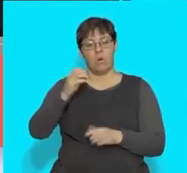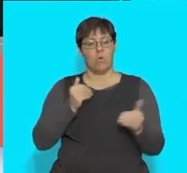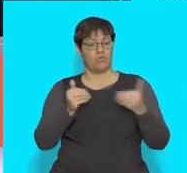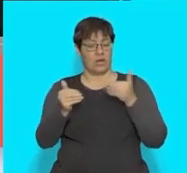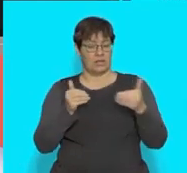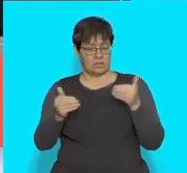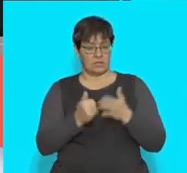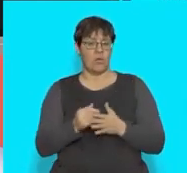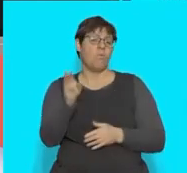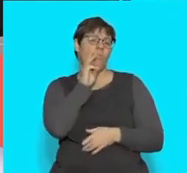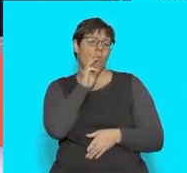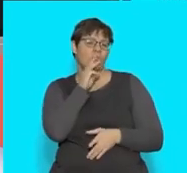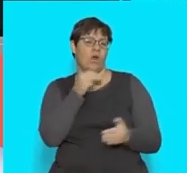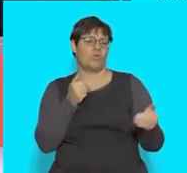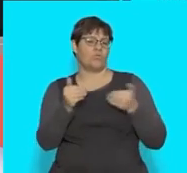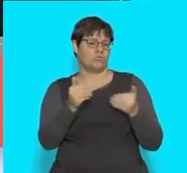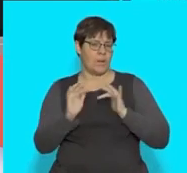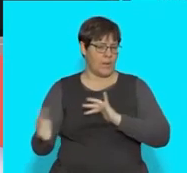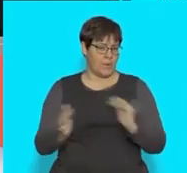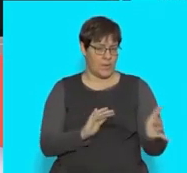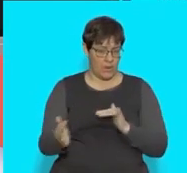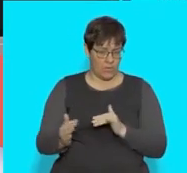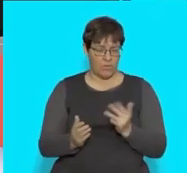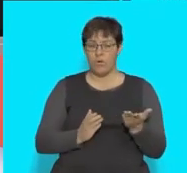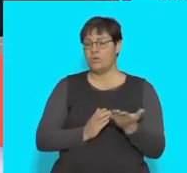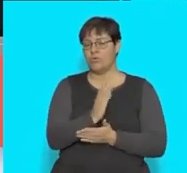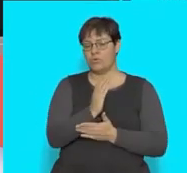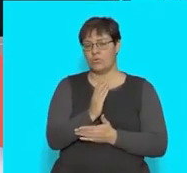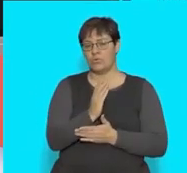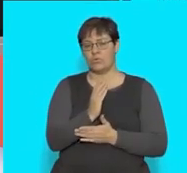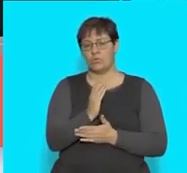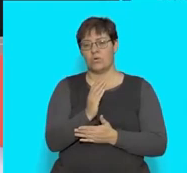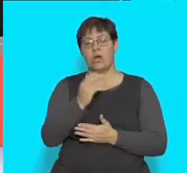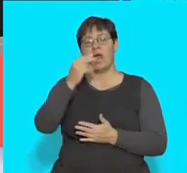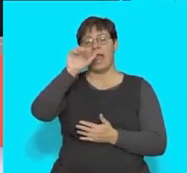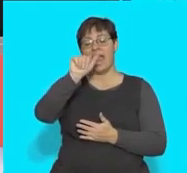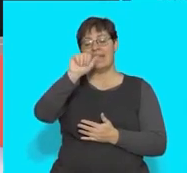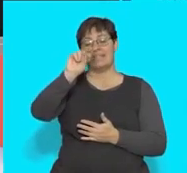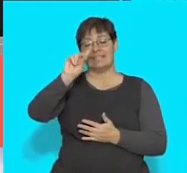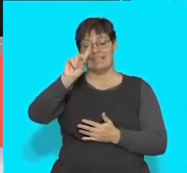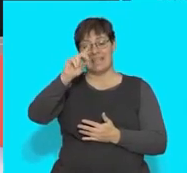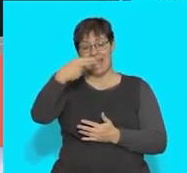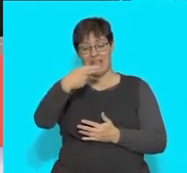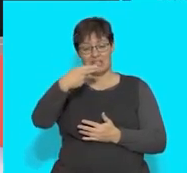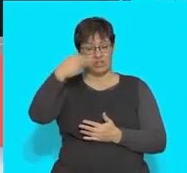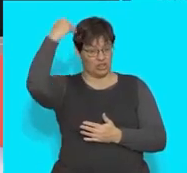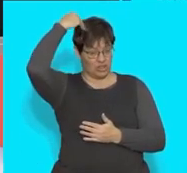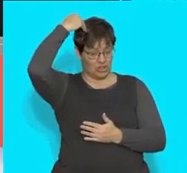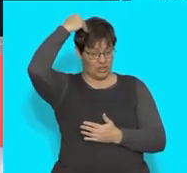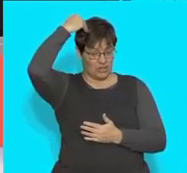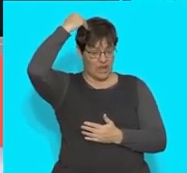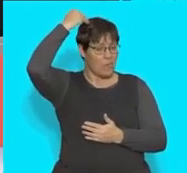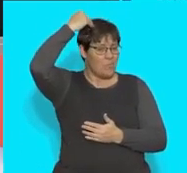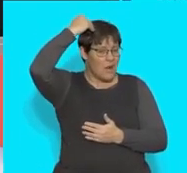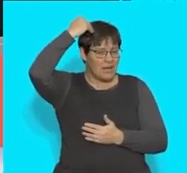do we control water? And that was very often by a hormone called ADH and a